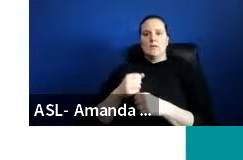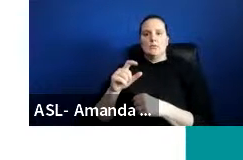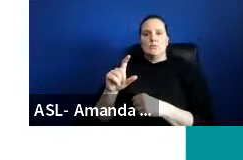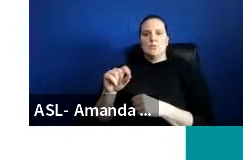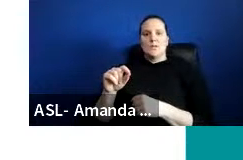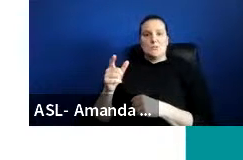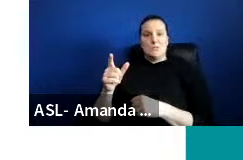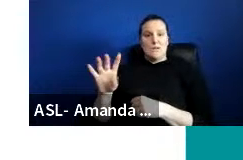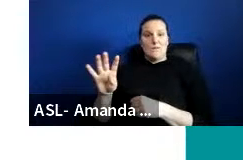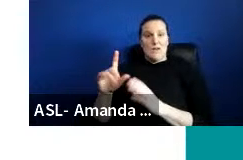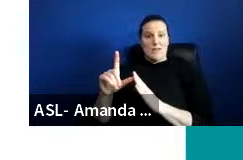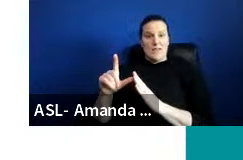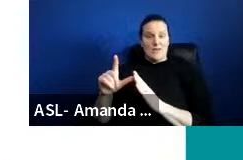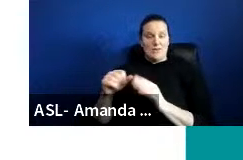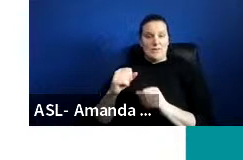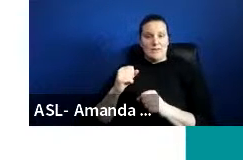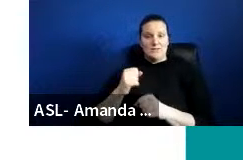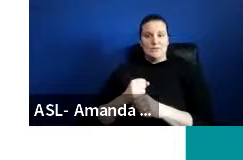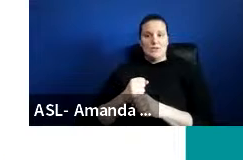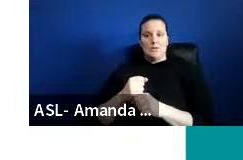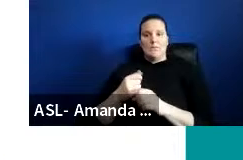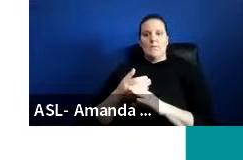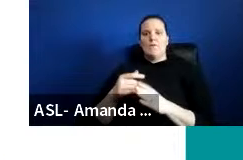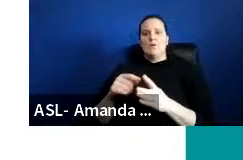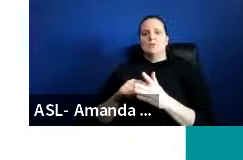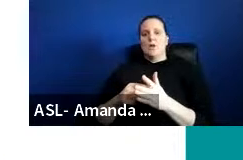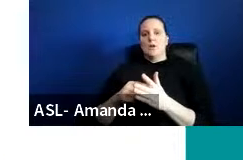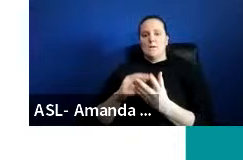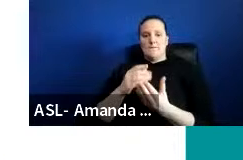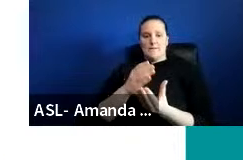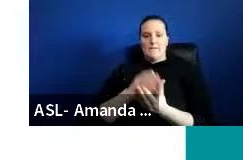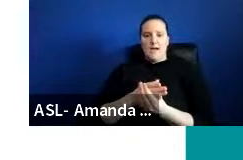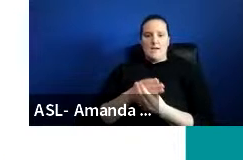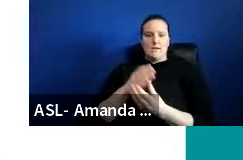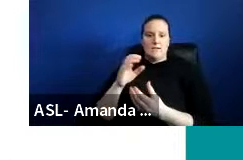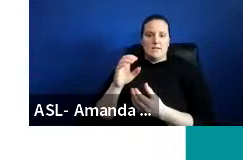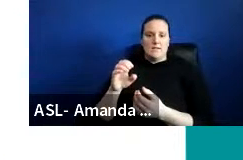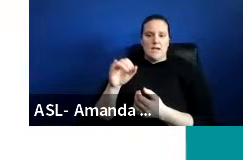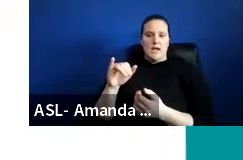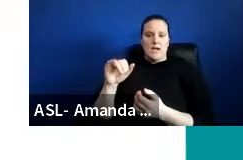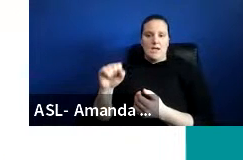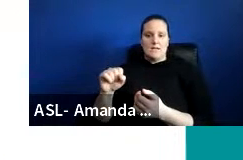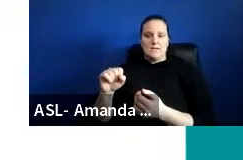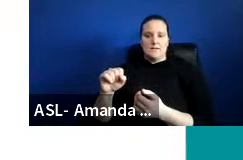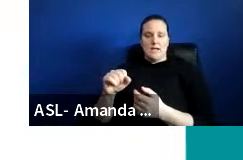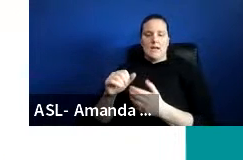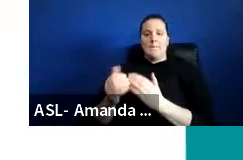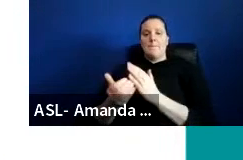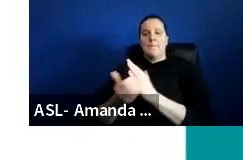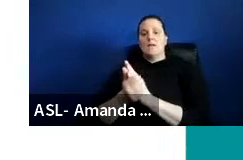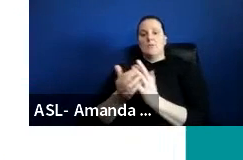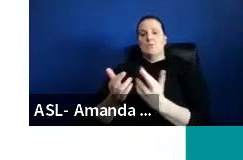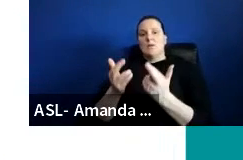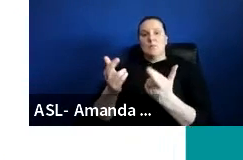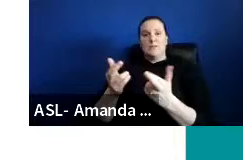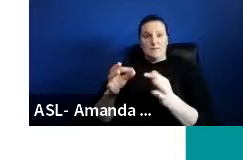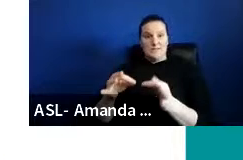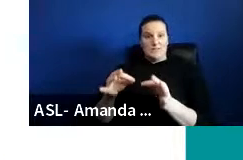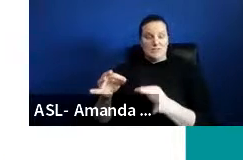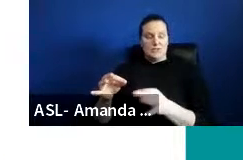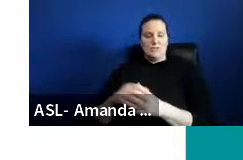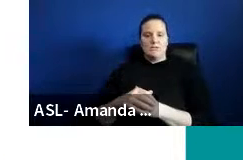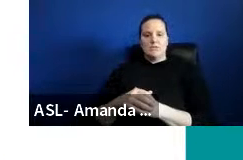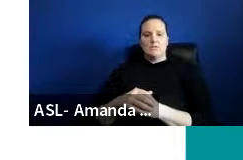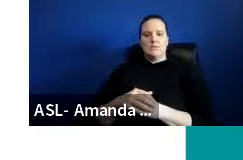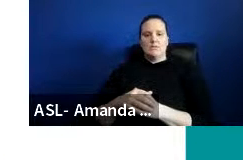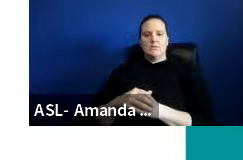2024, later this year, before the start of the final supplemental EIS and the amended record of decision.